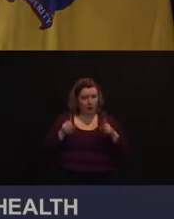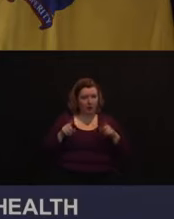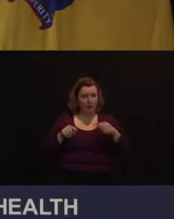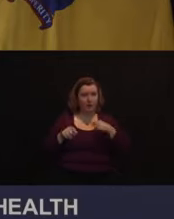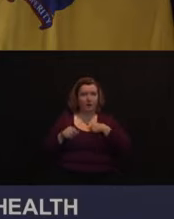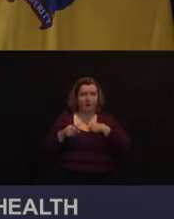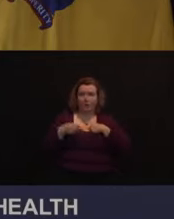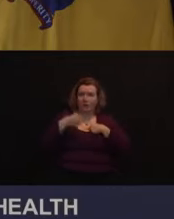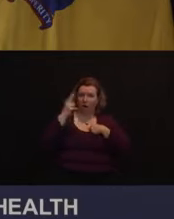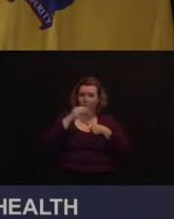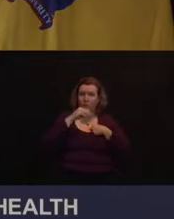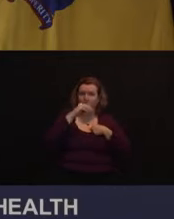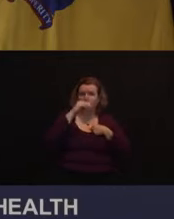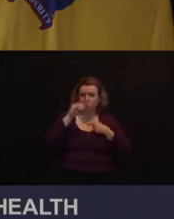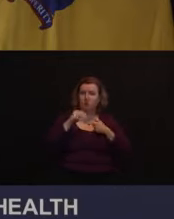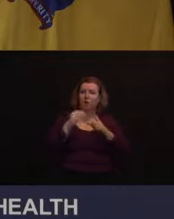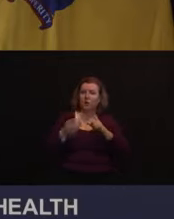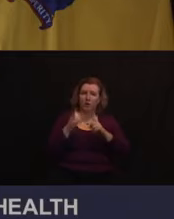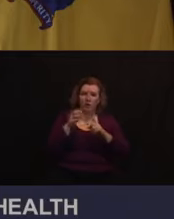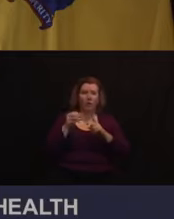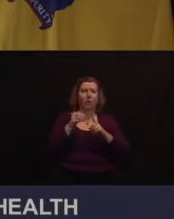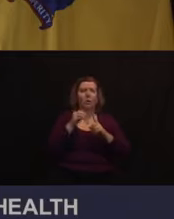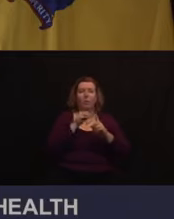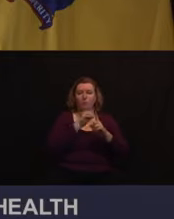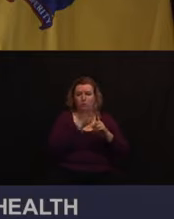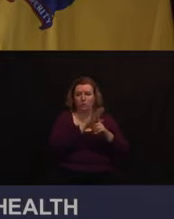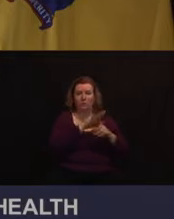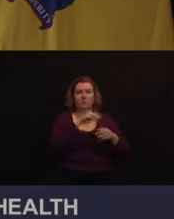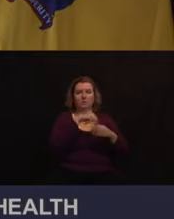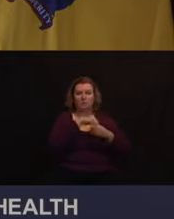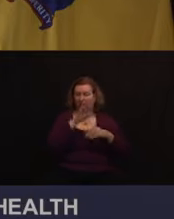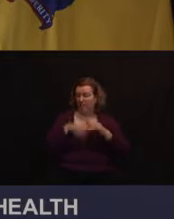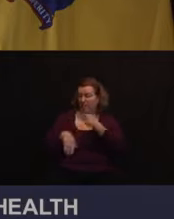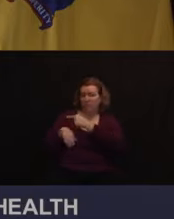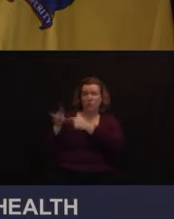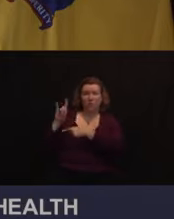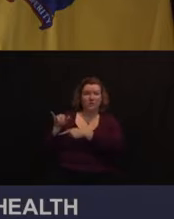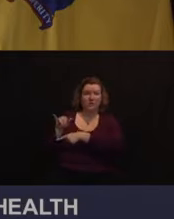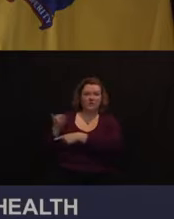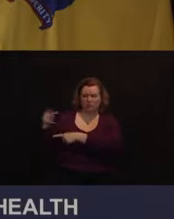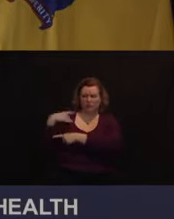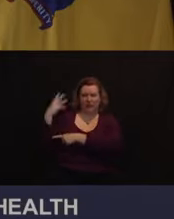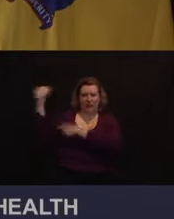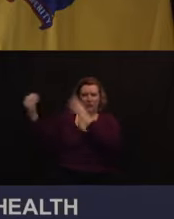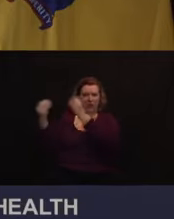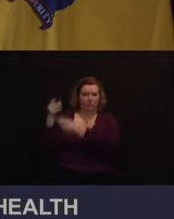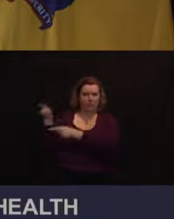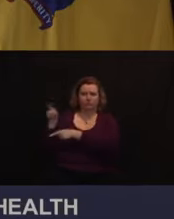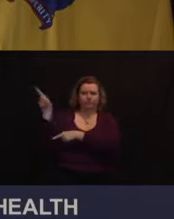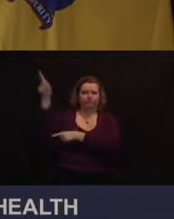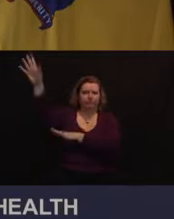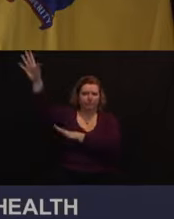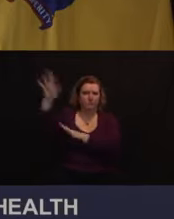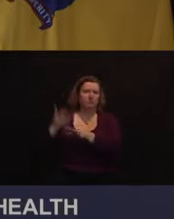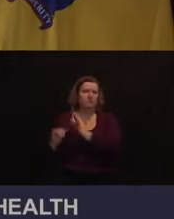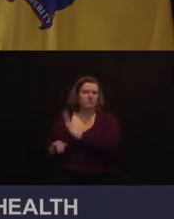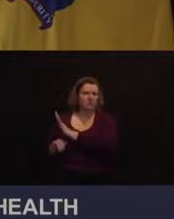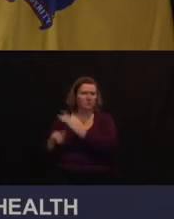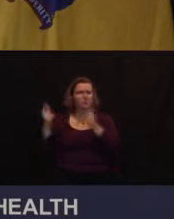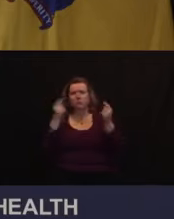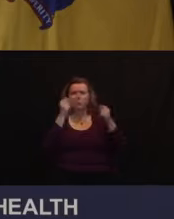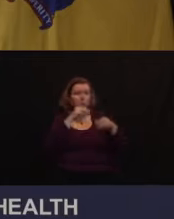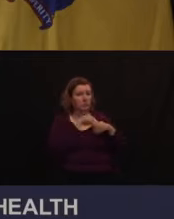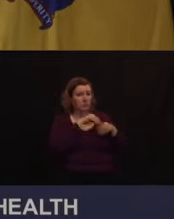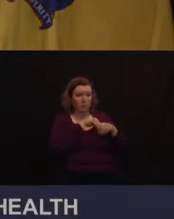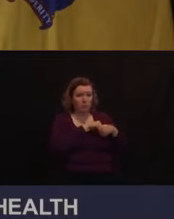and or that I'll get the virus than it would be for Judy. So notwithstanding everything I just said, if you're indoors, and you're